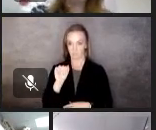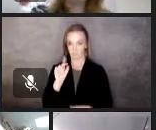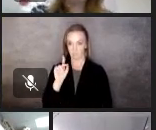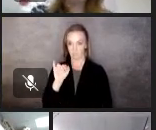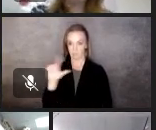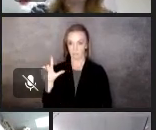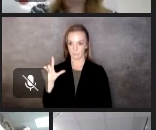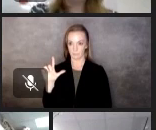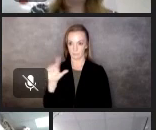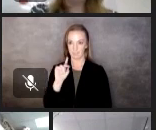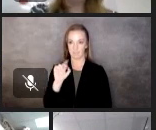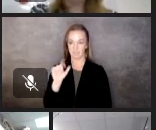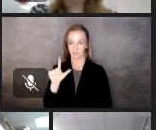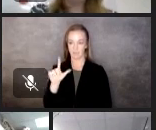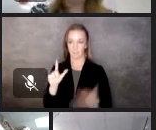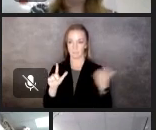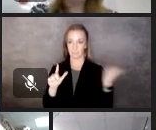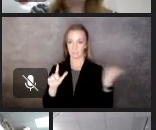Here.